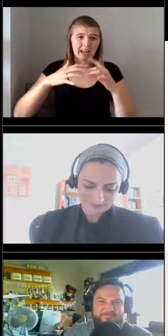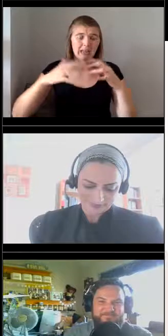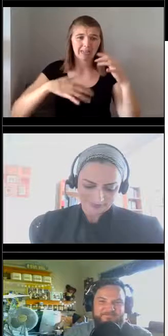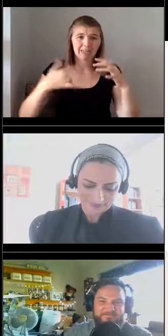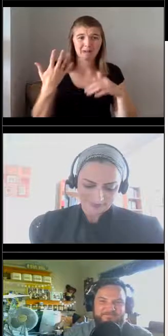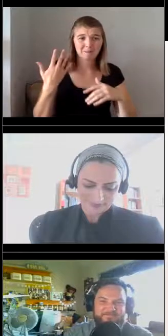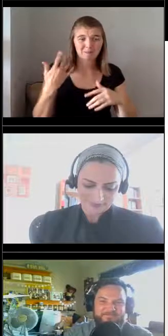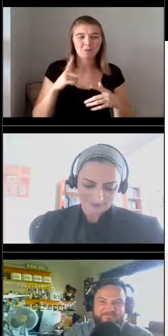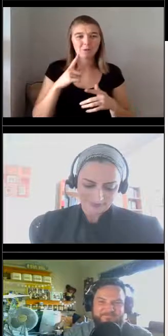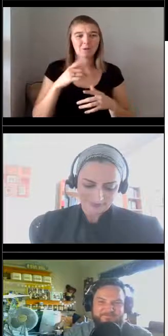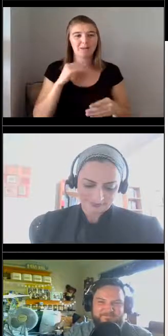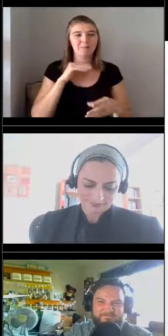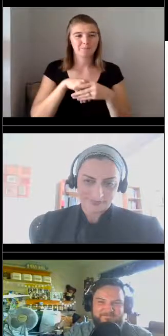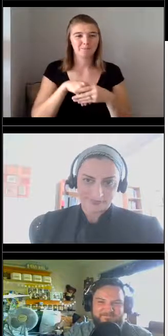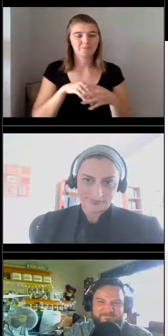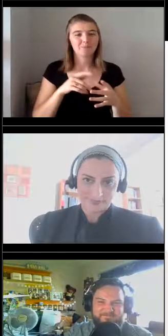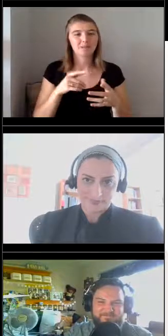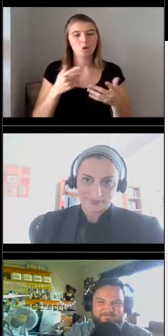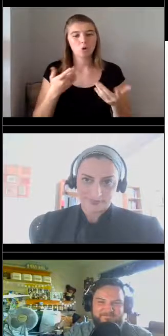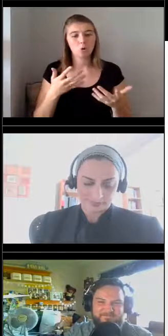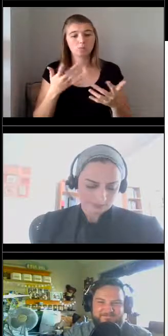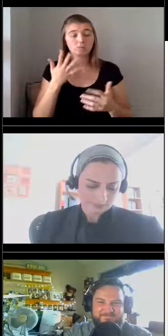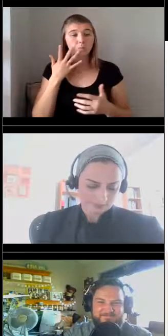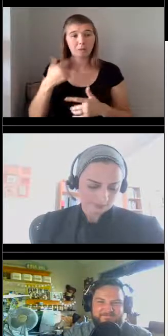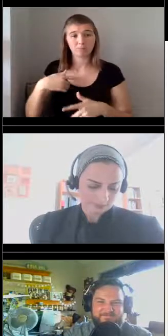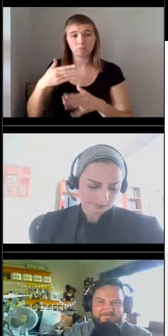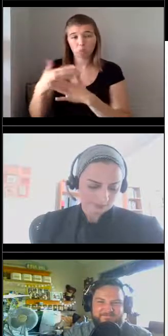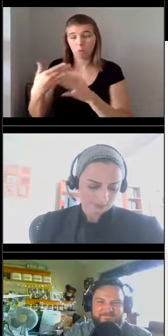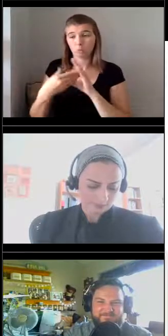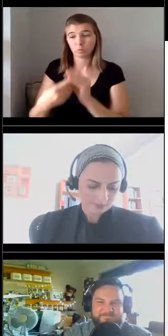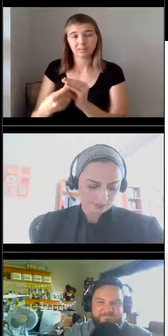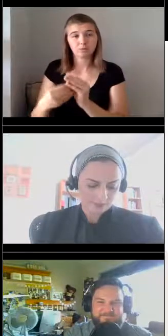So to get my students to open up to me,